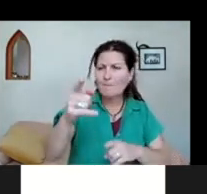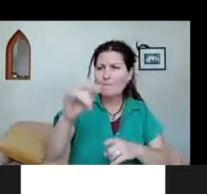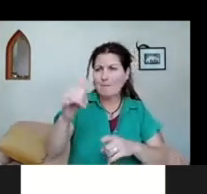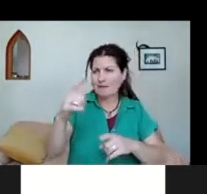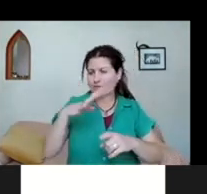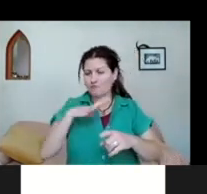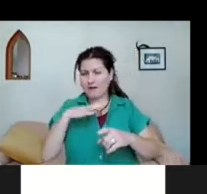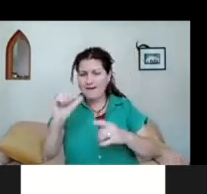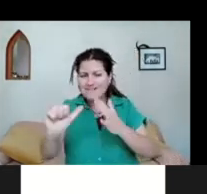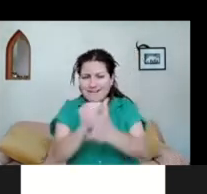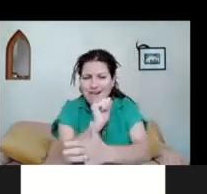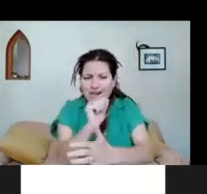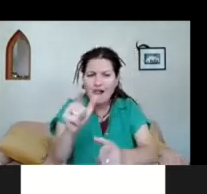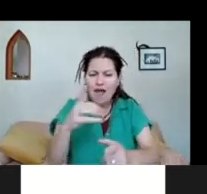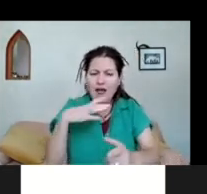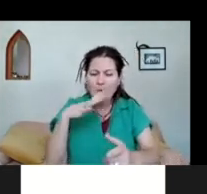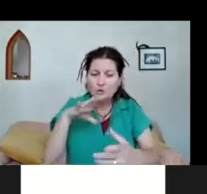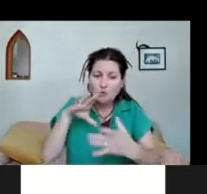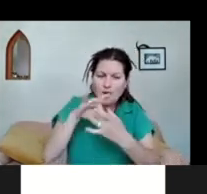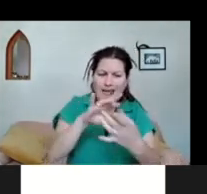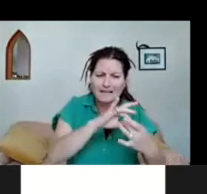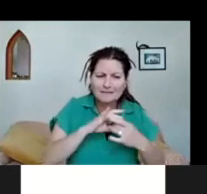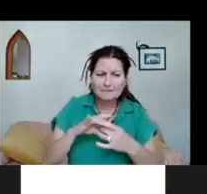a way of connecting us all?